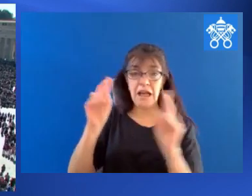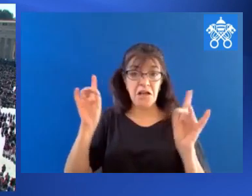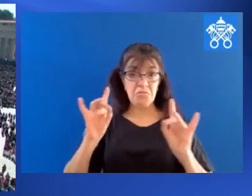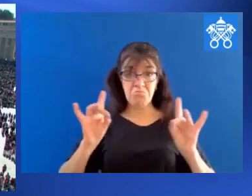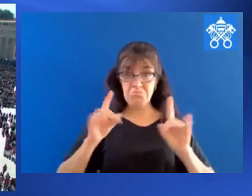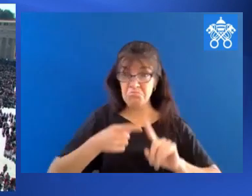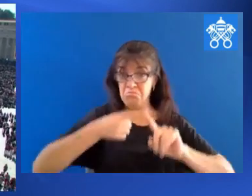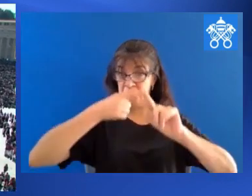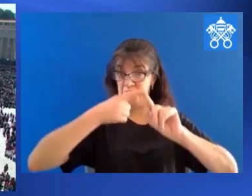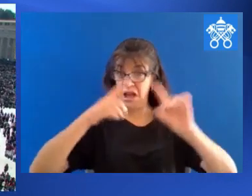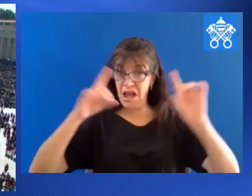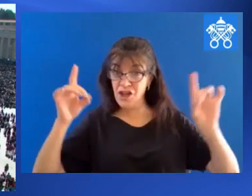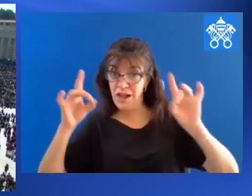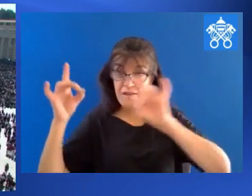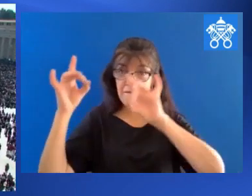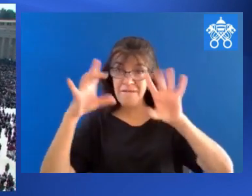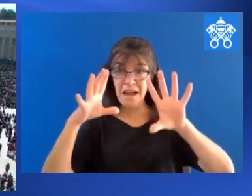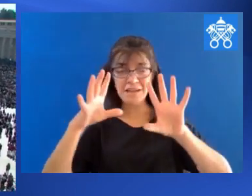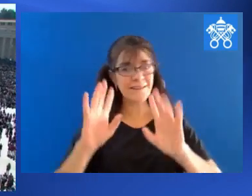A special effect?